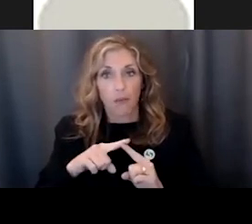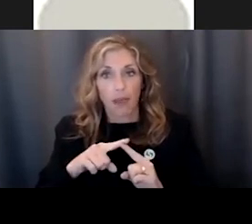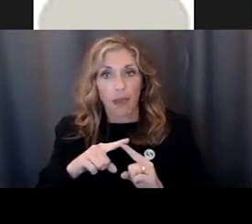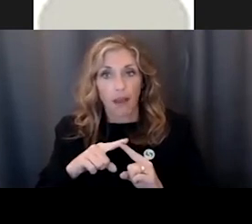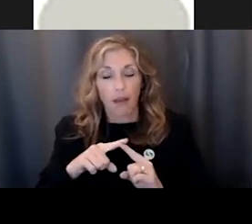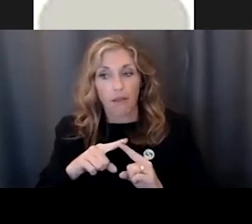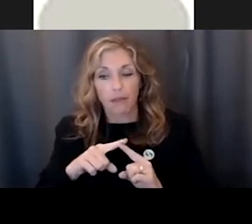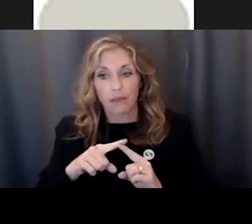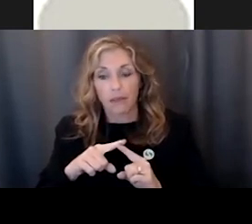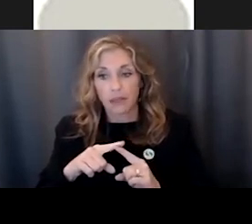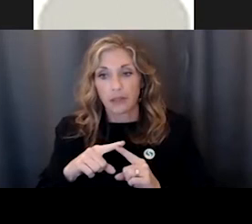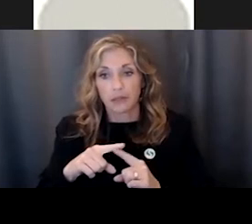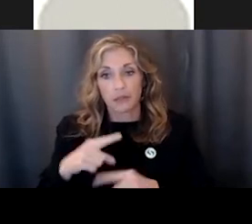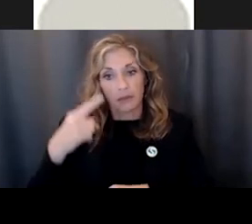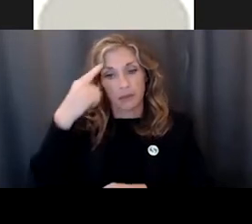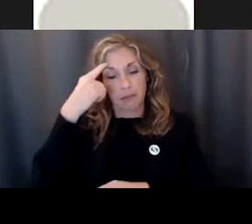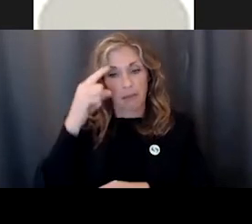mindful in